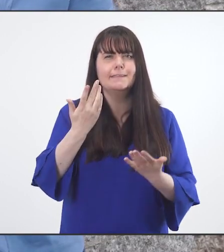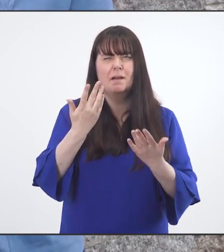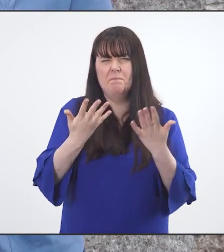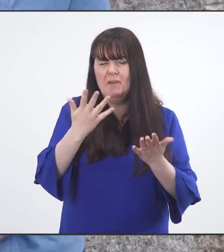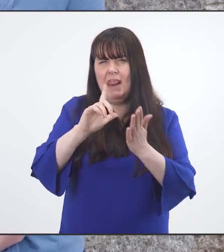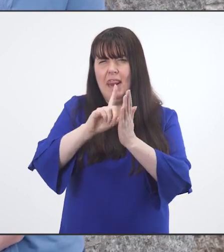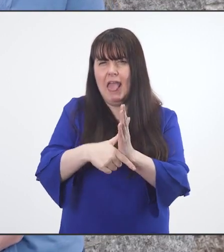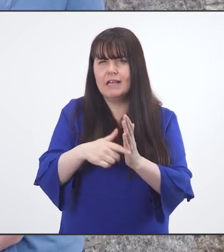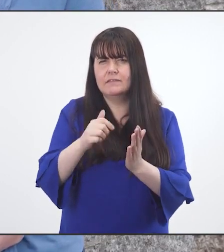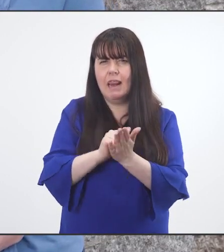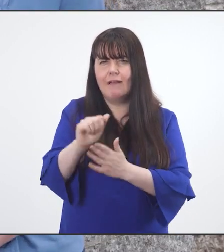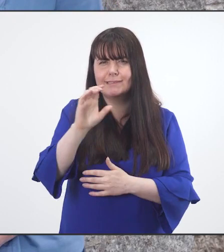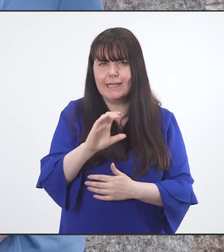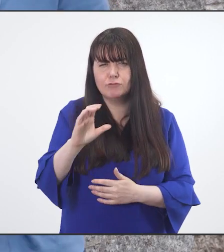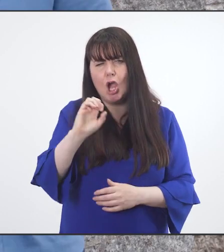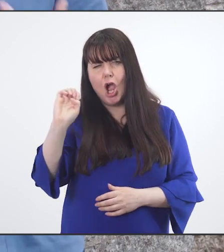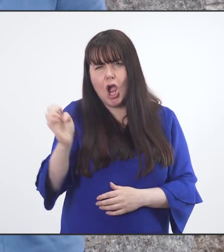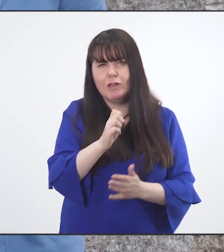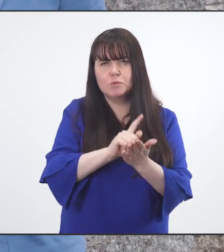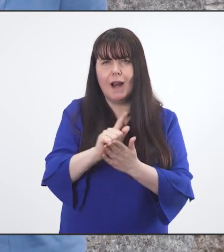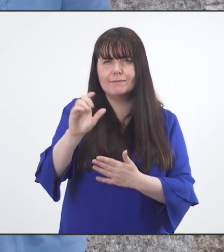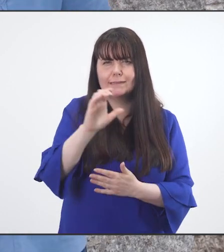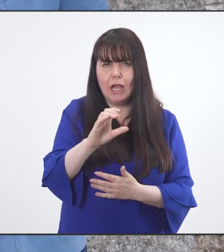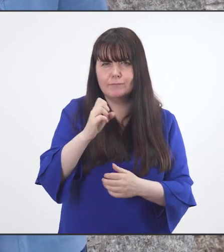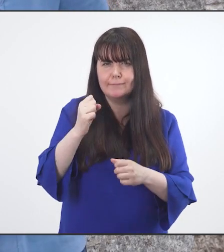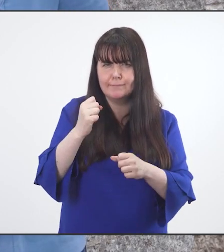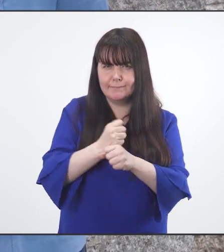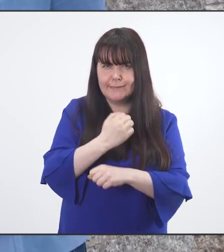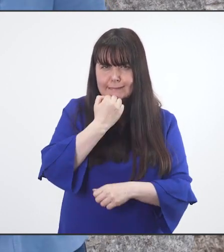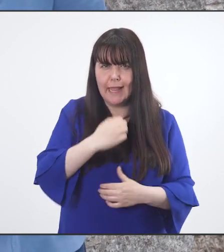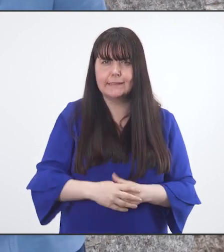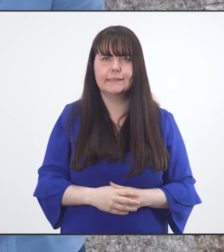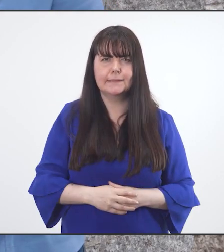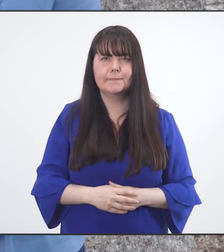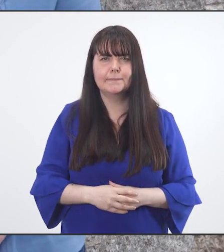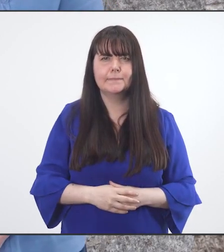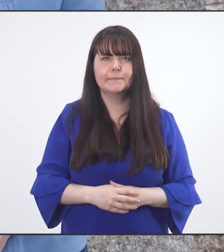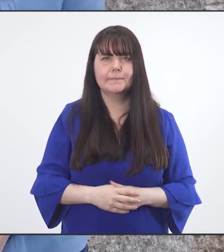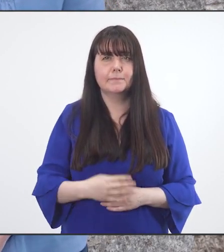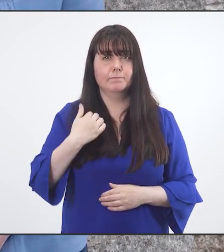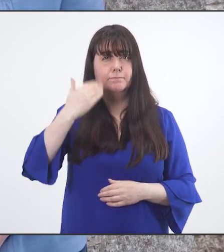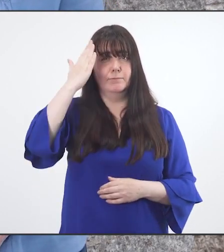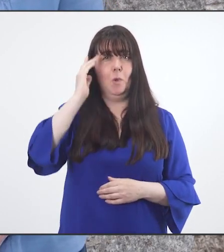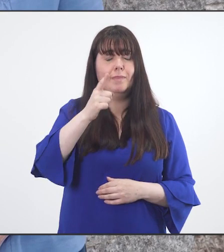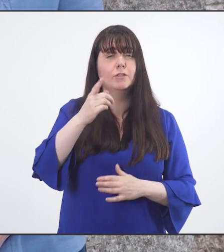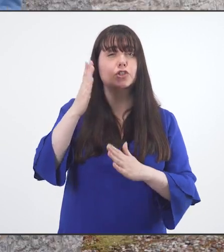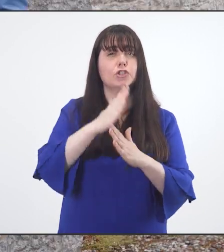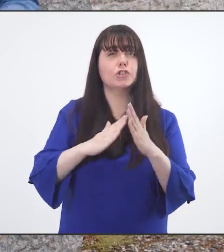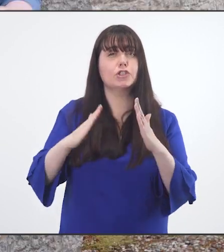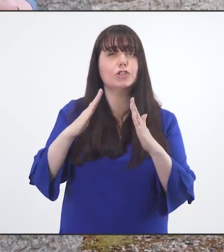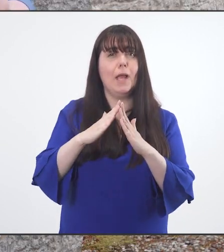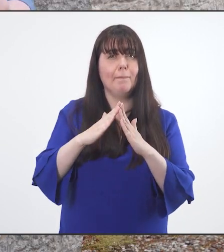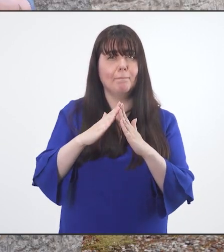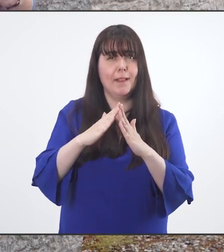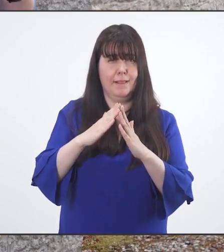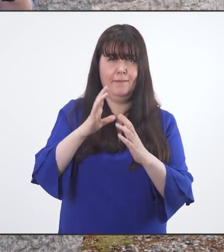to pinpoint the date accurately, but we tend to suggest maybe a late 11th, early 12th century date for the oratory here. And